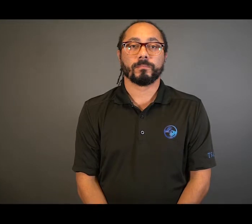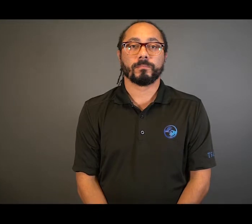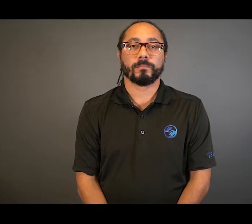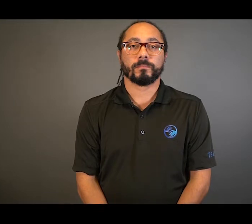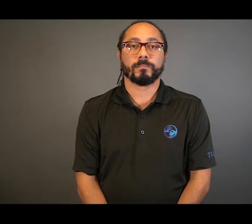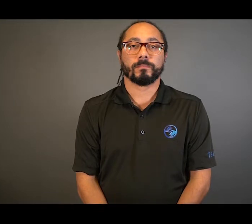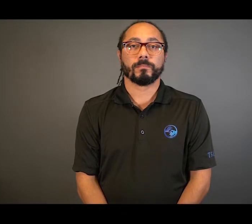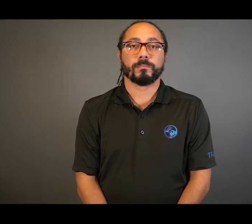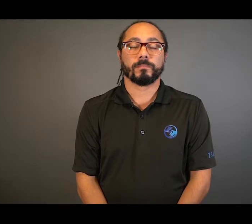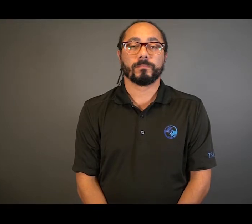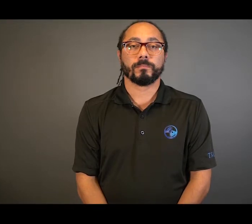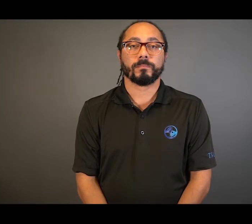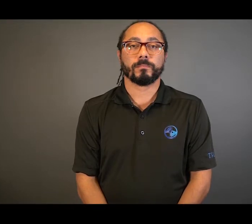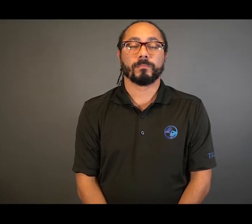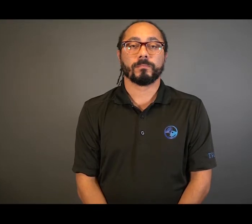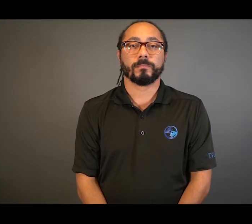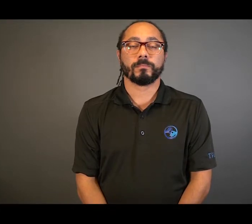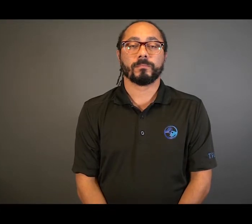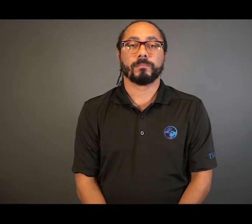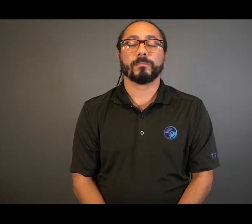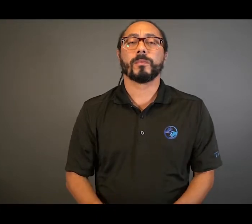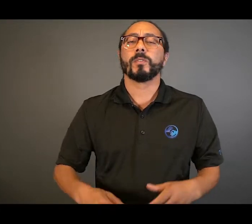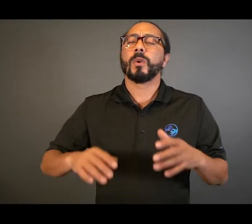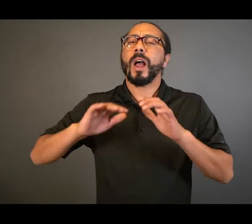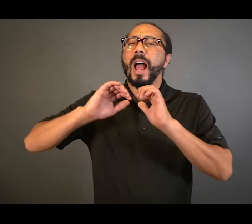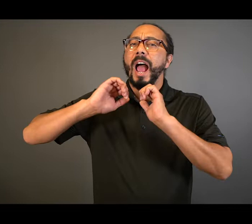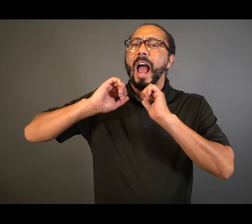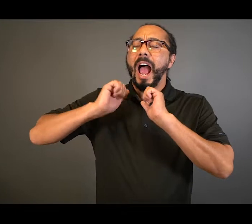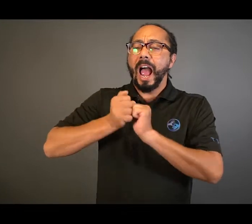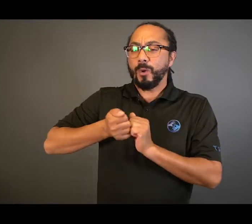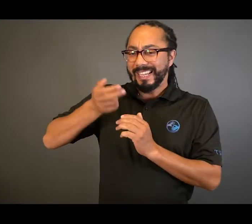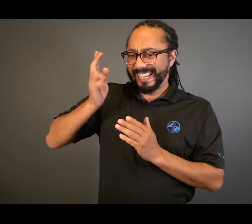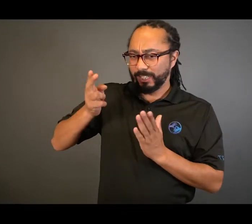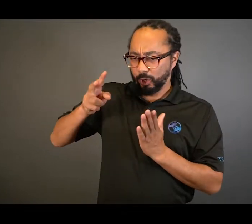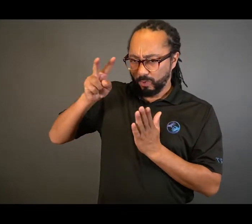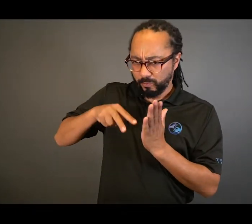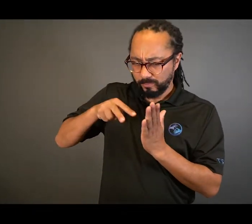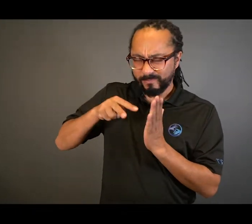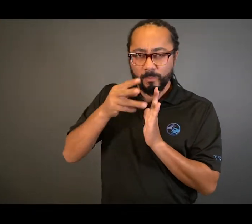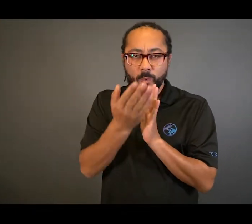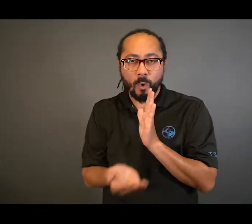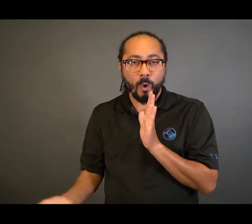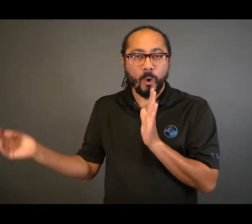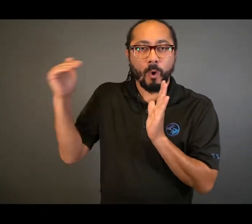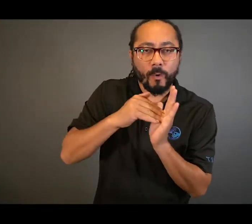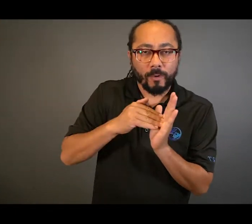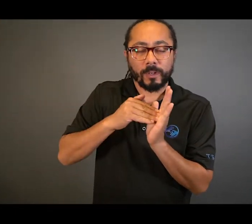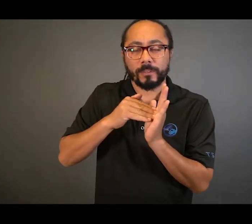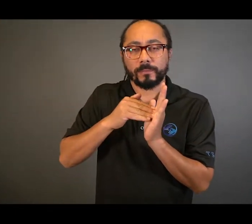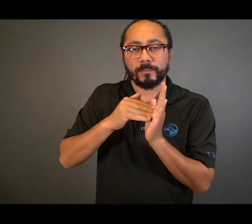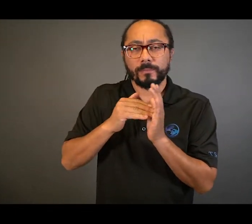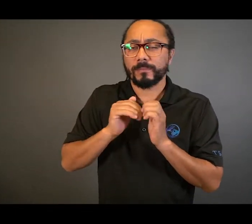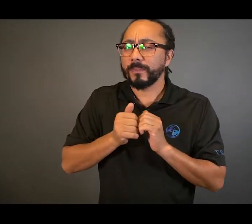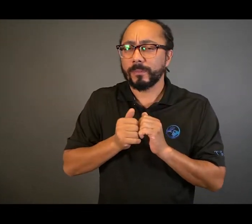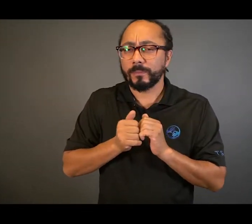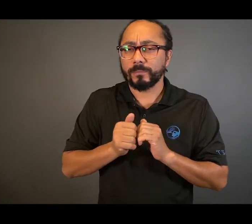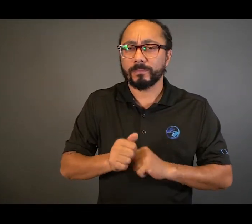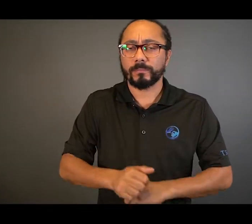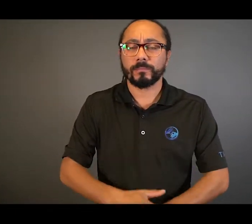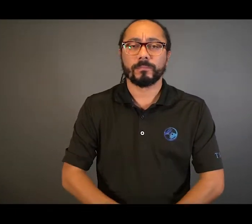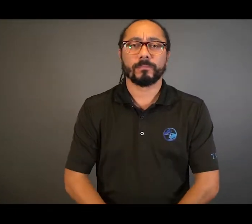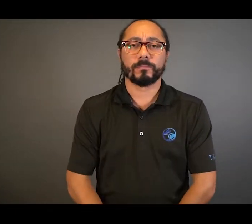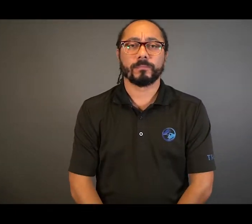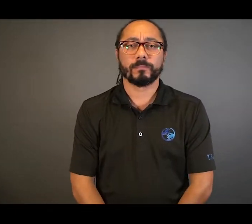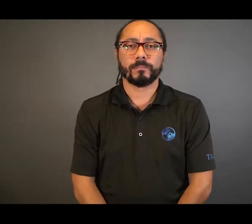cane. White letters over a black background. How do we reread the inn's history? A sketch of a black woman hangs